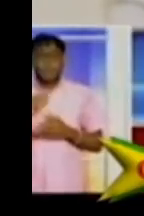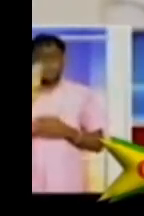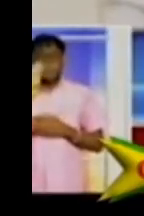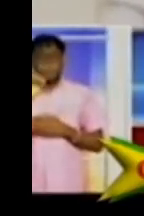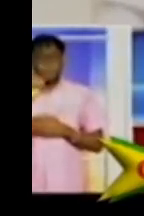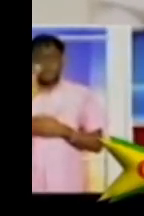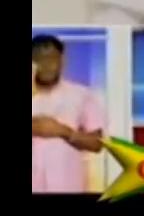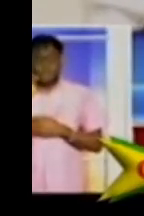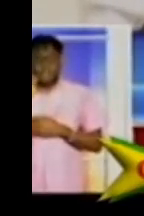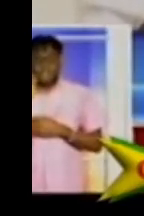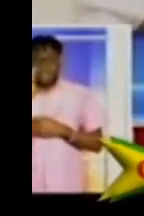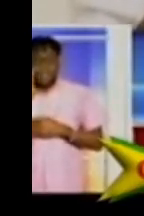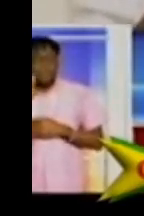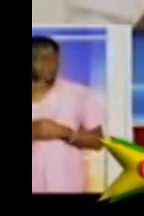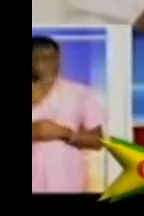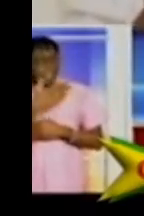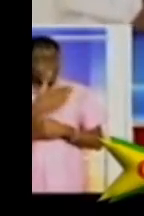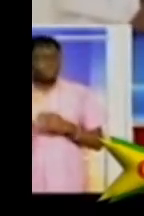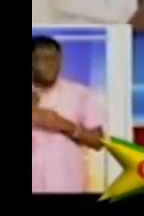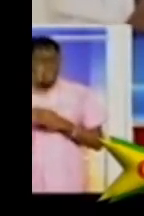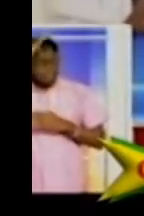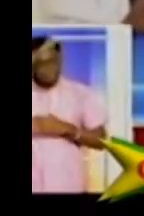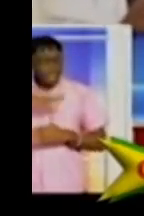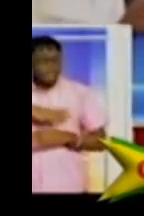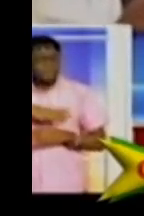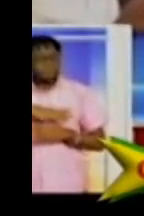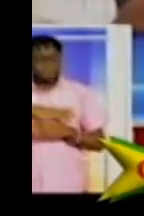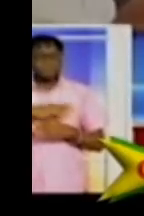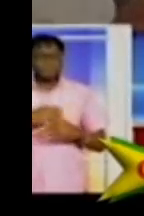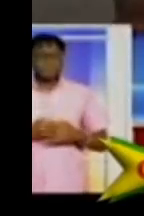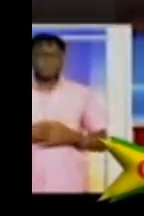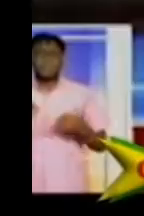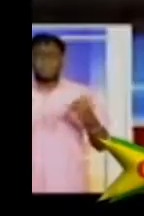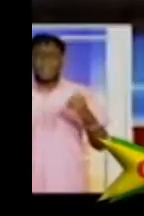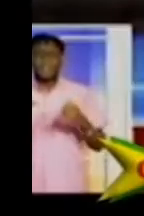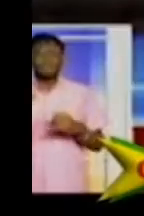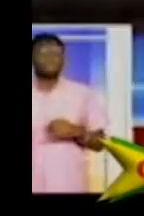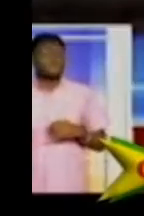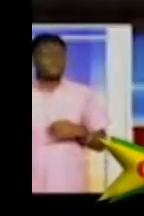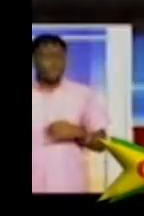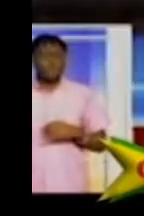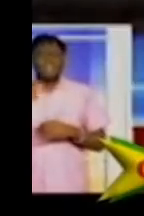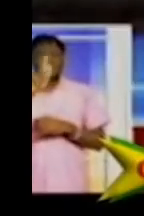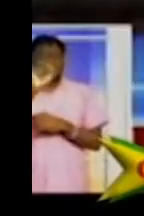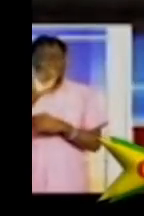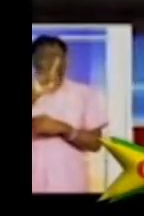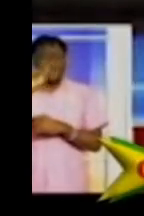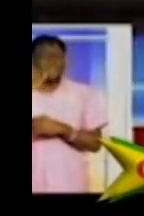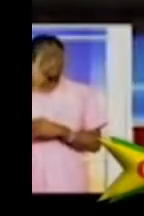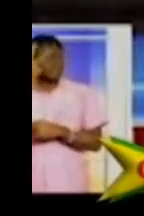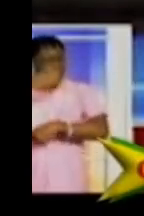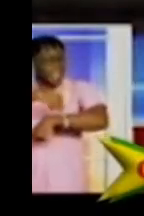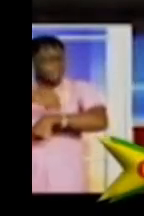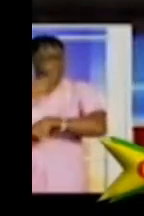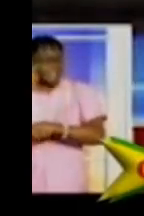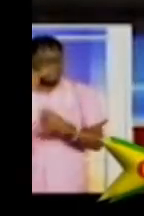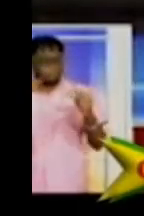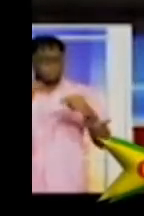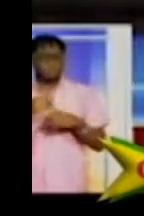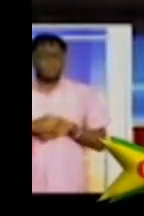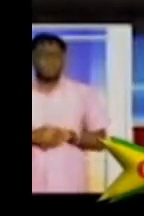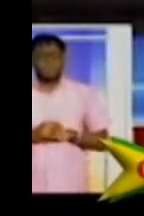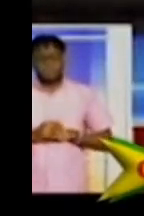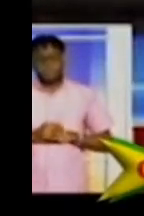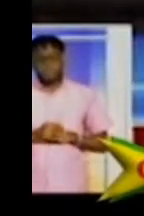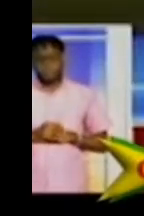West Indies batsman Nkrumah Bonner, who has played two T20 internationals, is looking forward to making his test debut if given the chance come